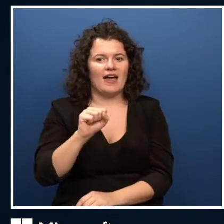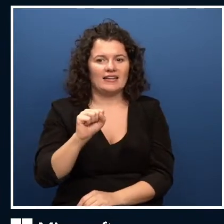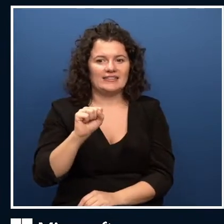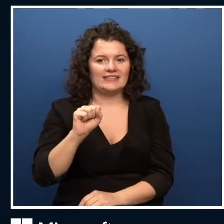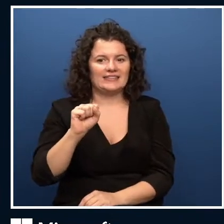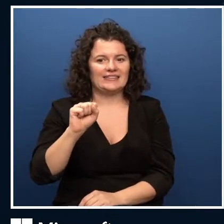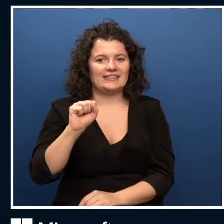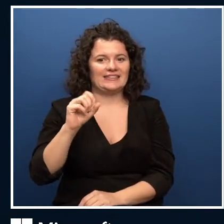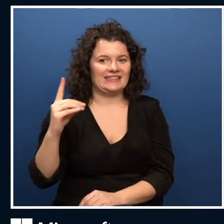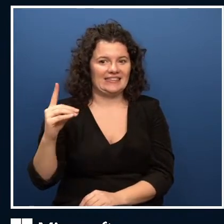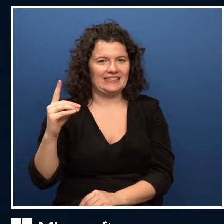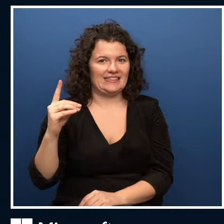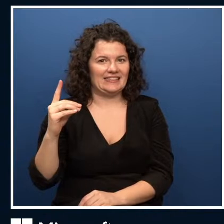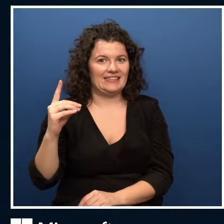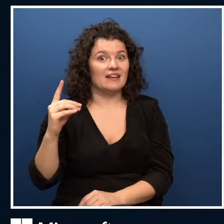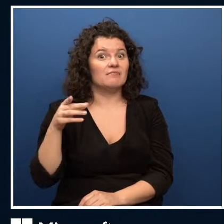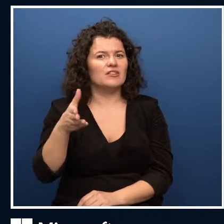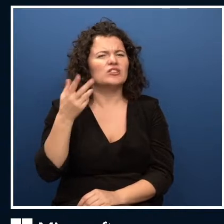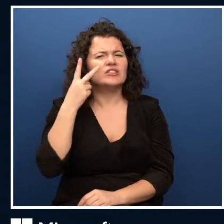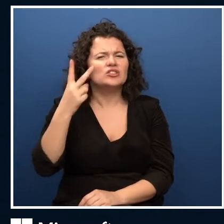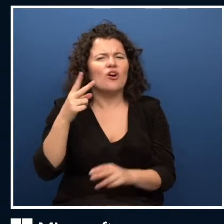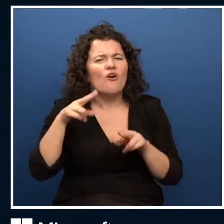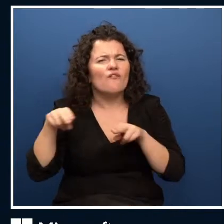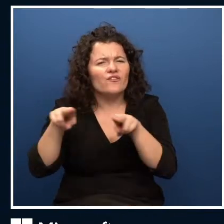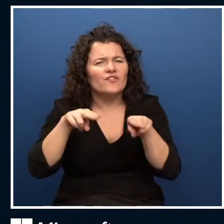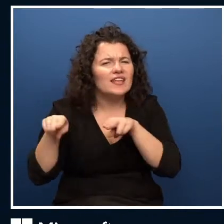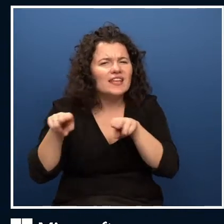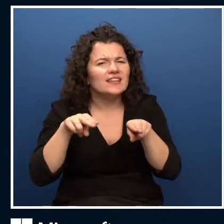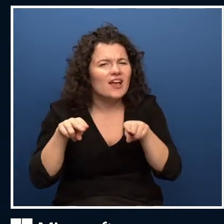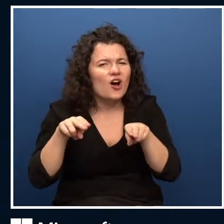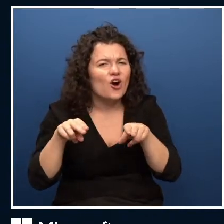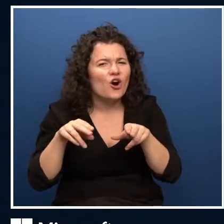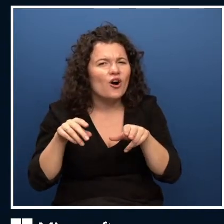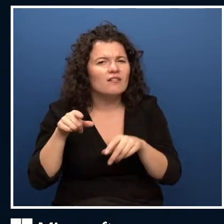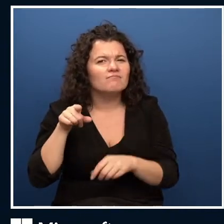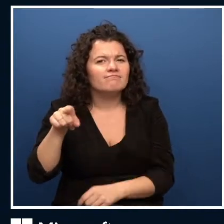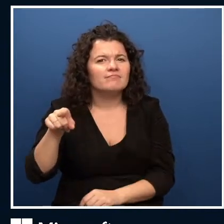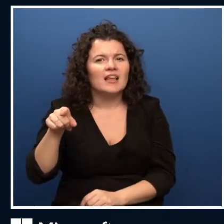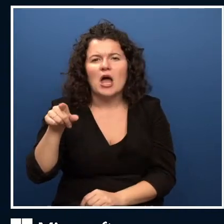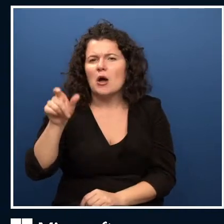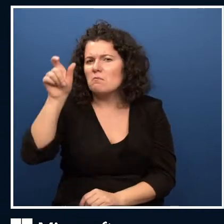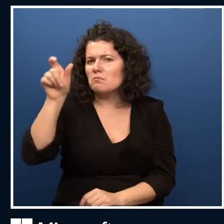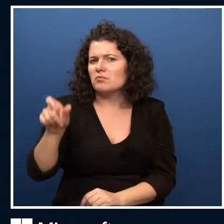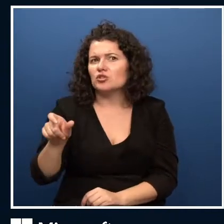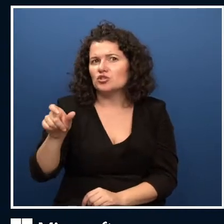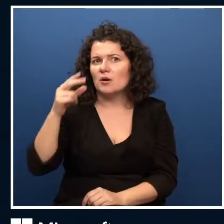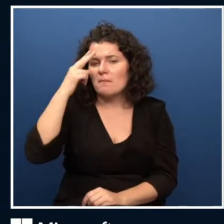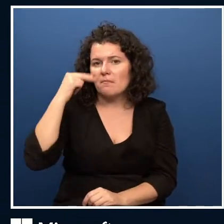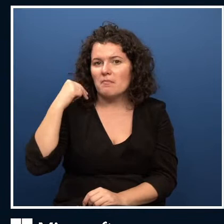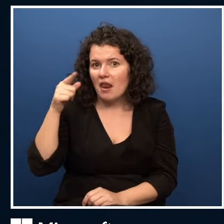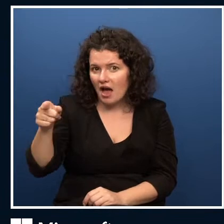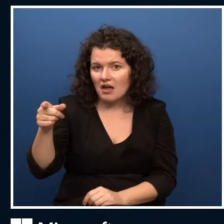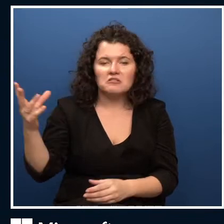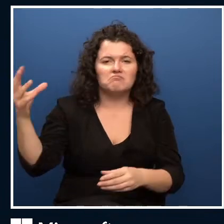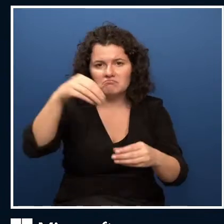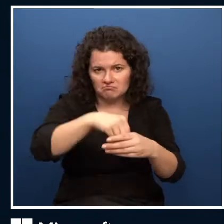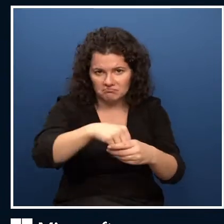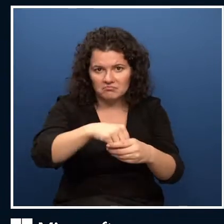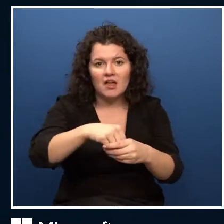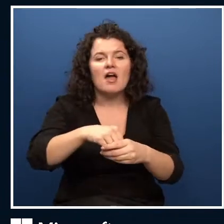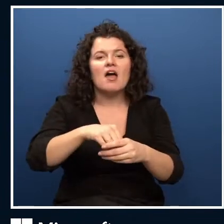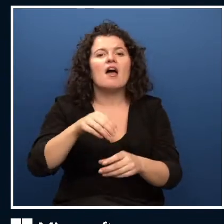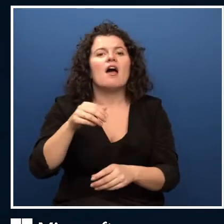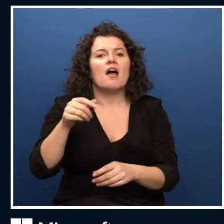us where there was a person who was in fact blind, and he went on to create glasses that really helped